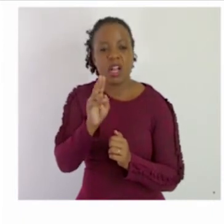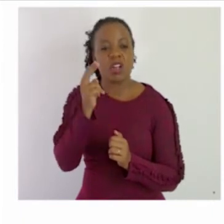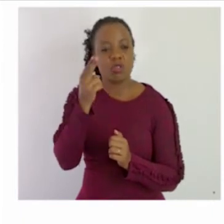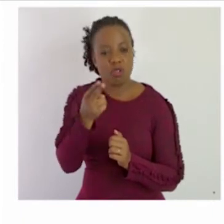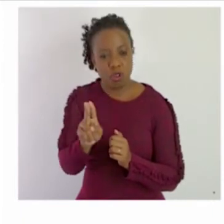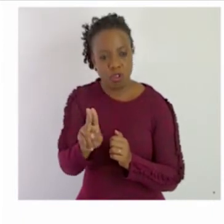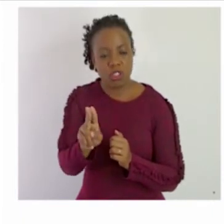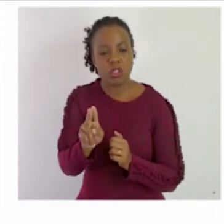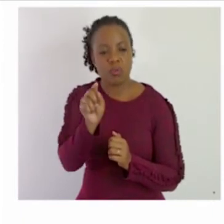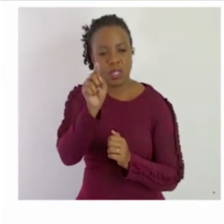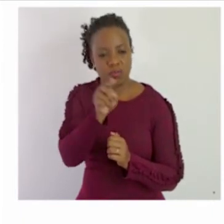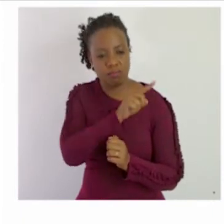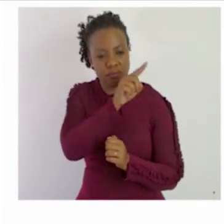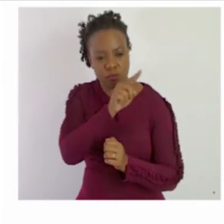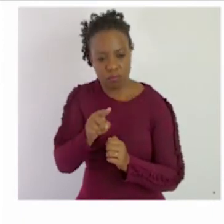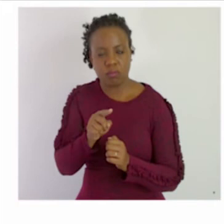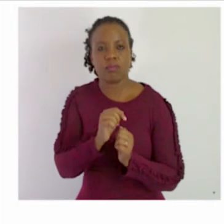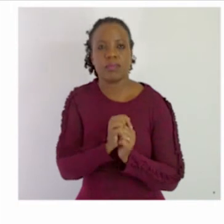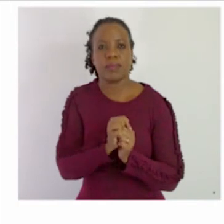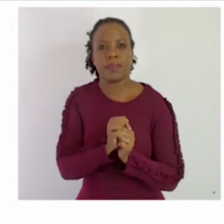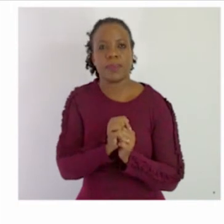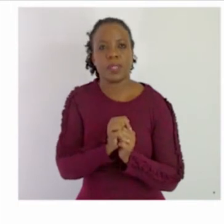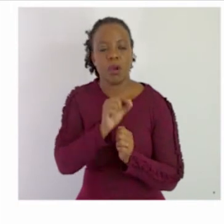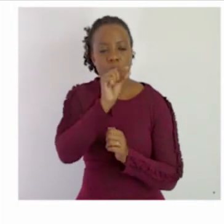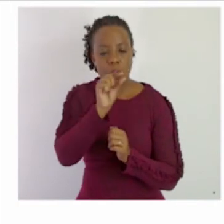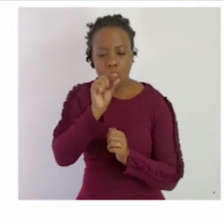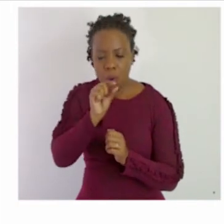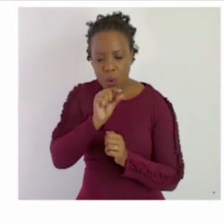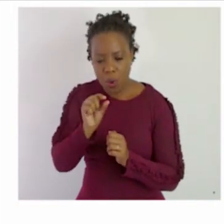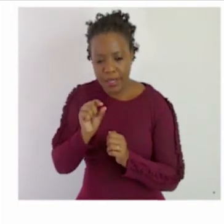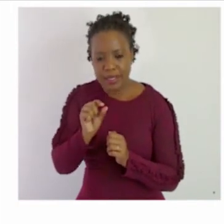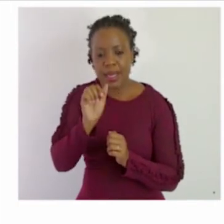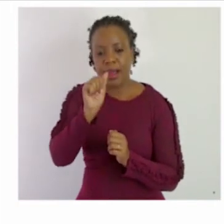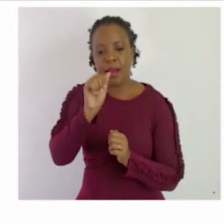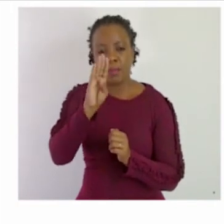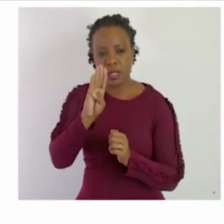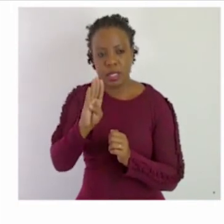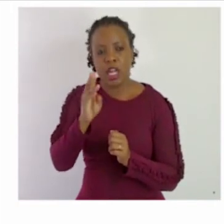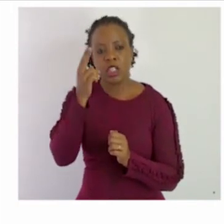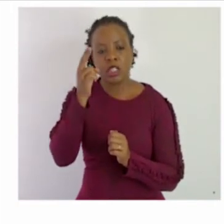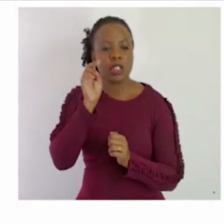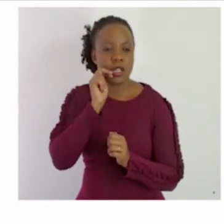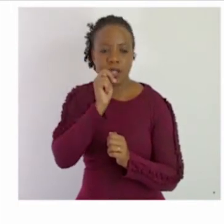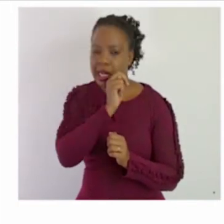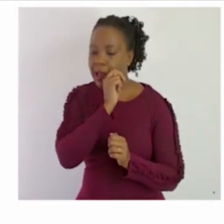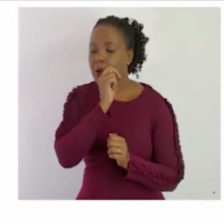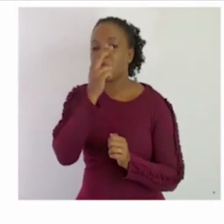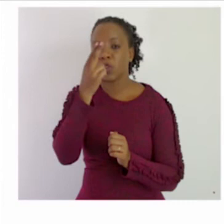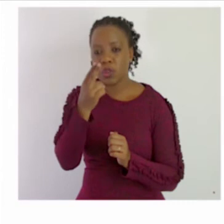cross out are words which are not abstract nouns and leave the abstract nouns